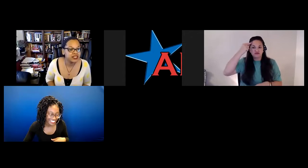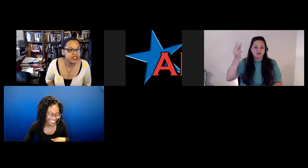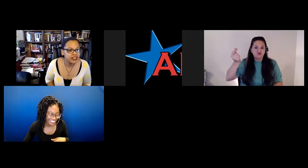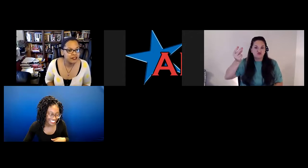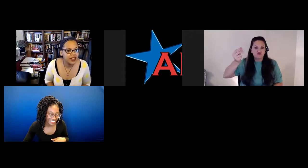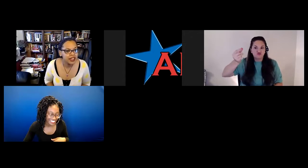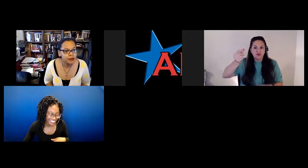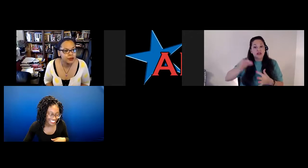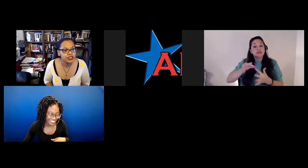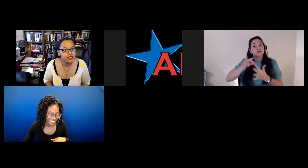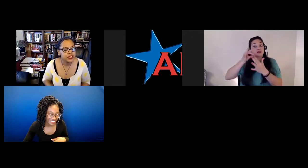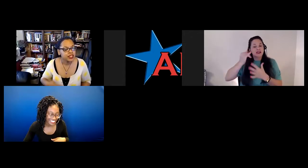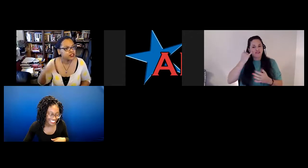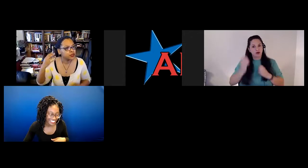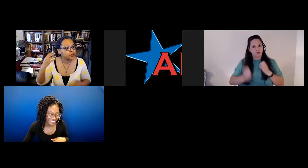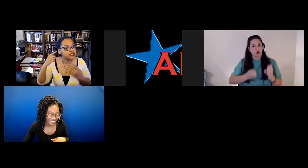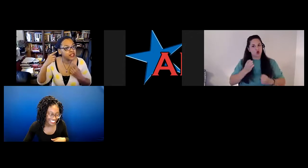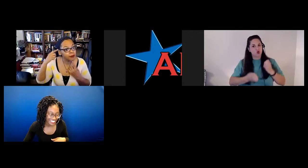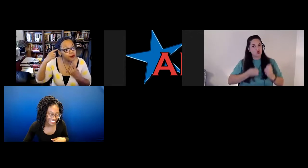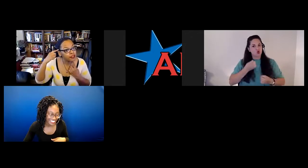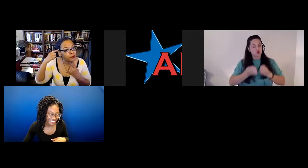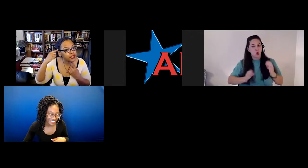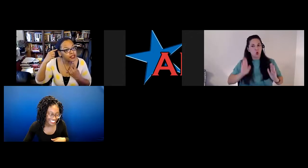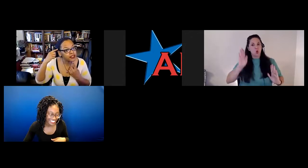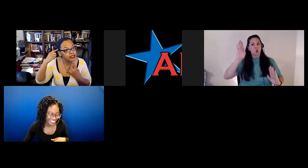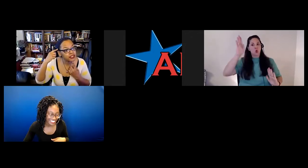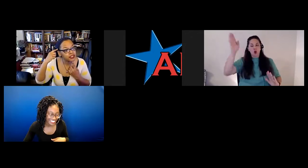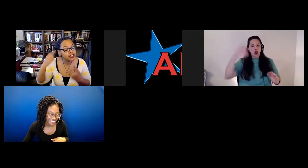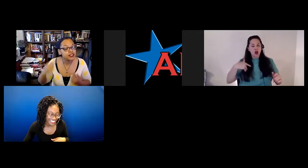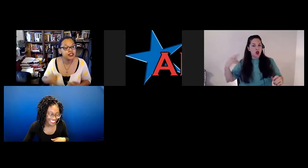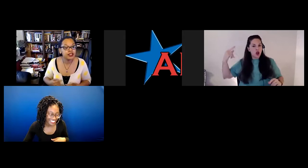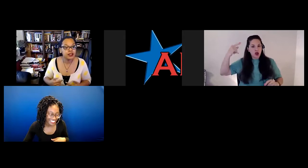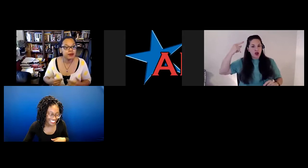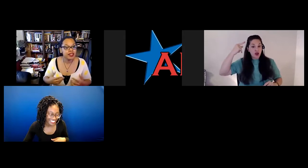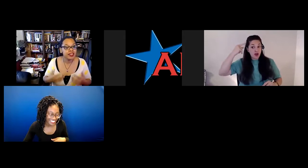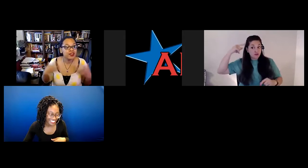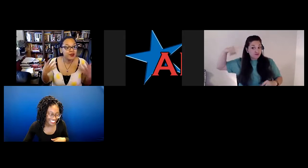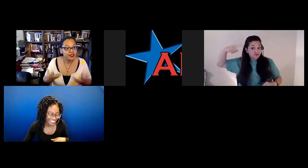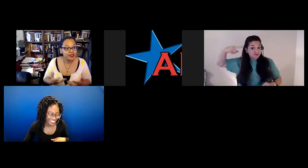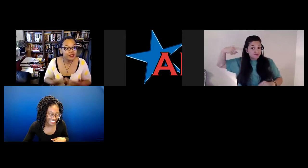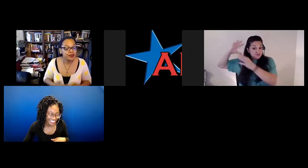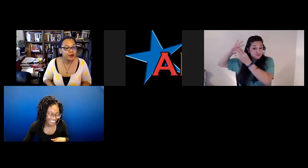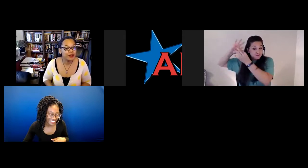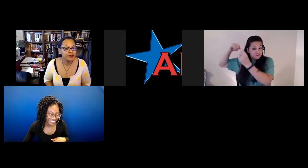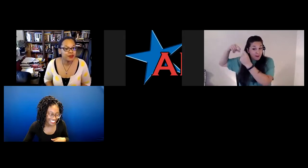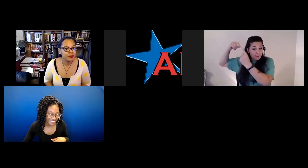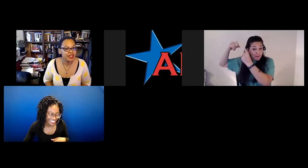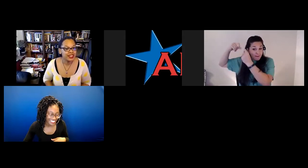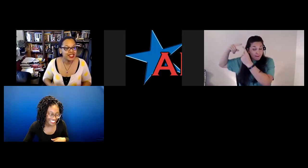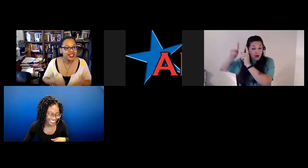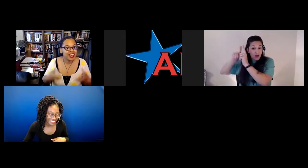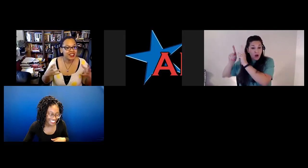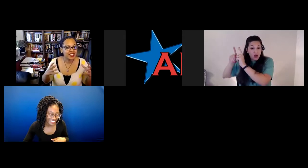you're in a state of high emotion. And so the same part of your brain that's constantly thinking all the time is also near part of your